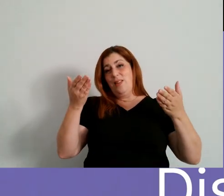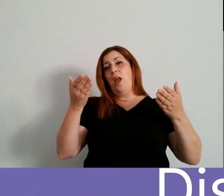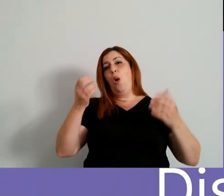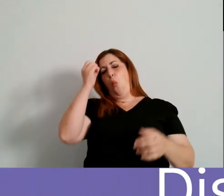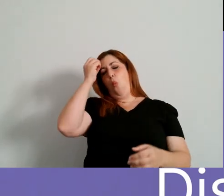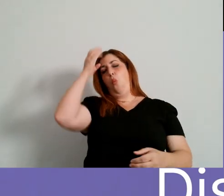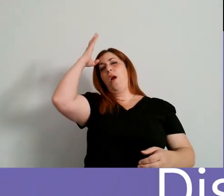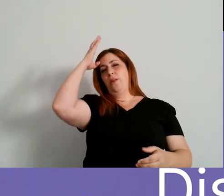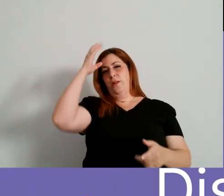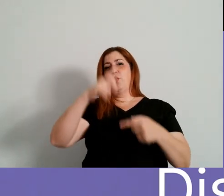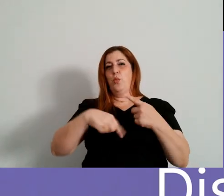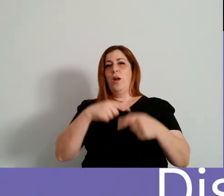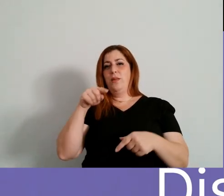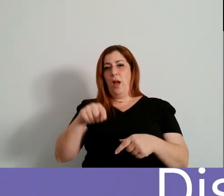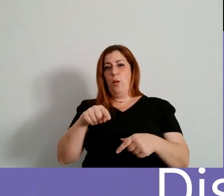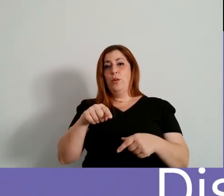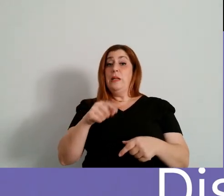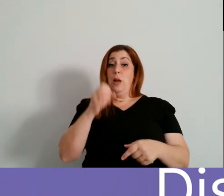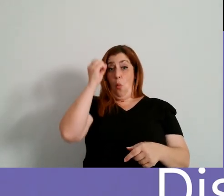believe. Um,